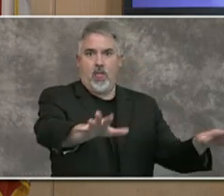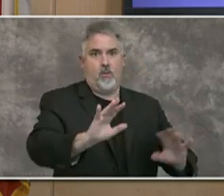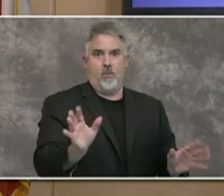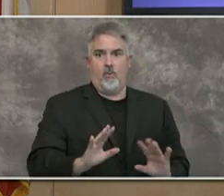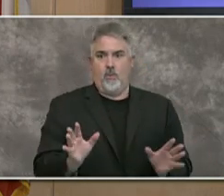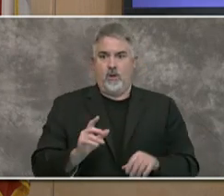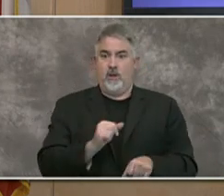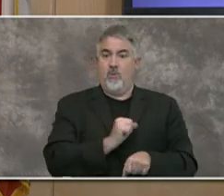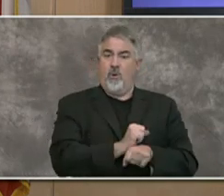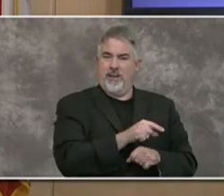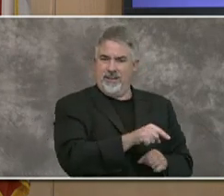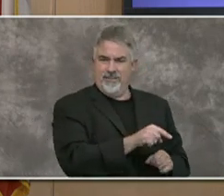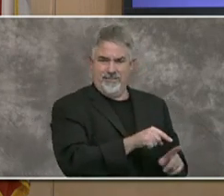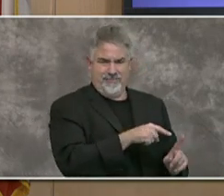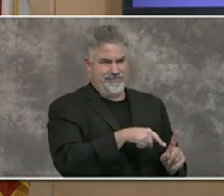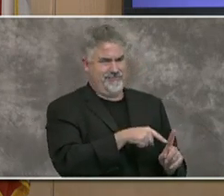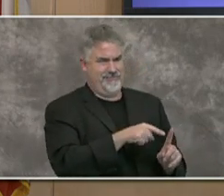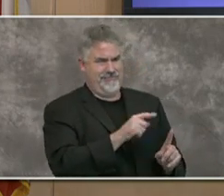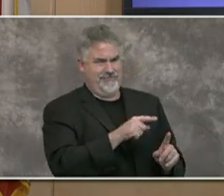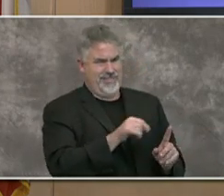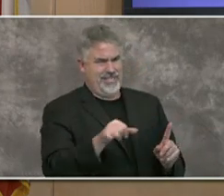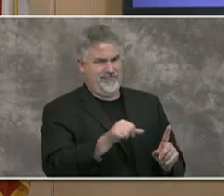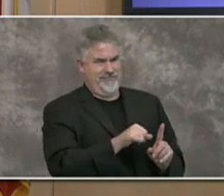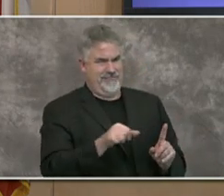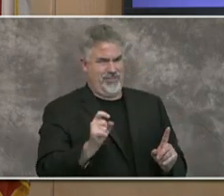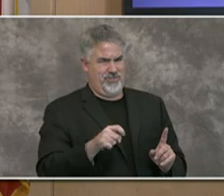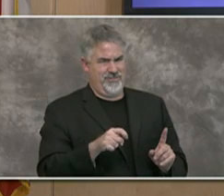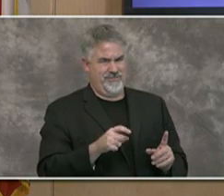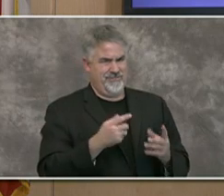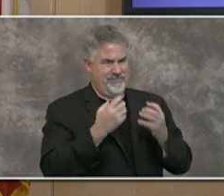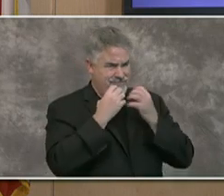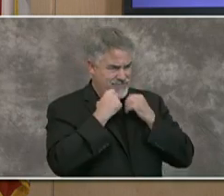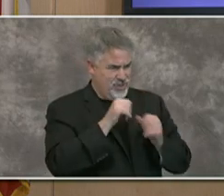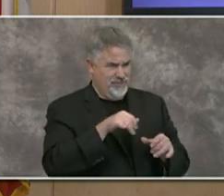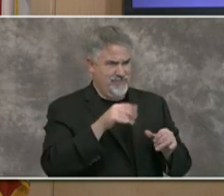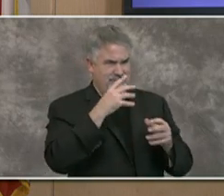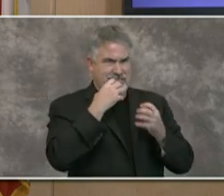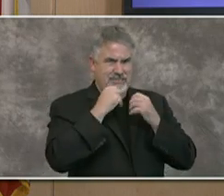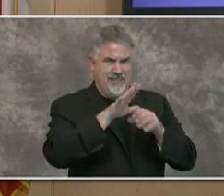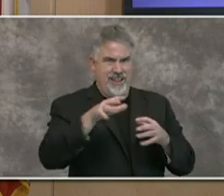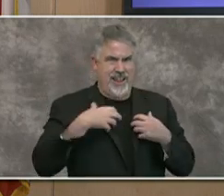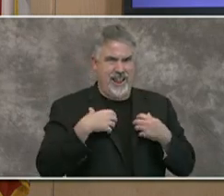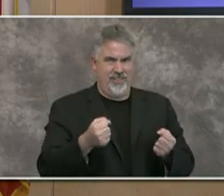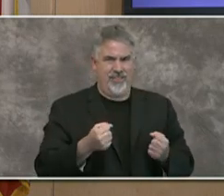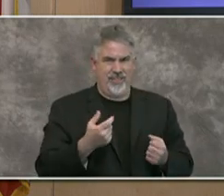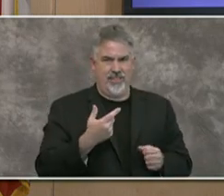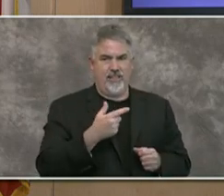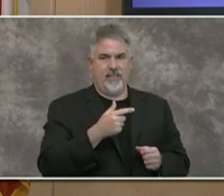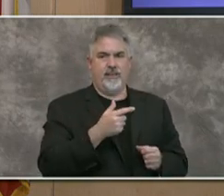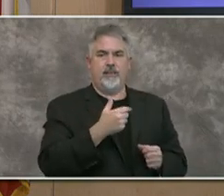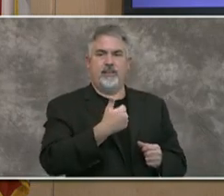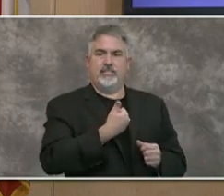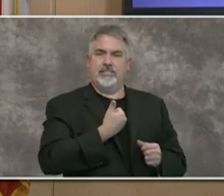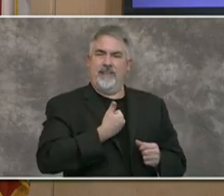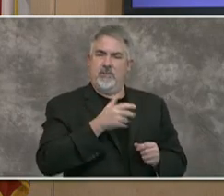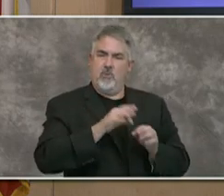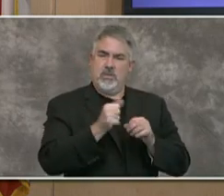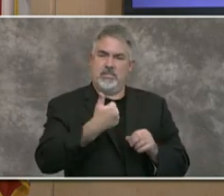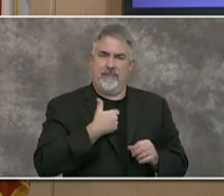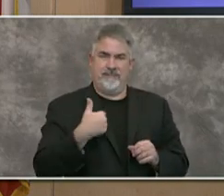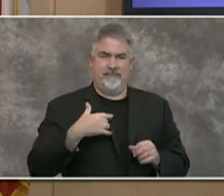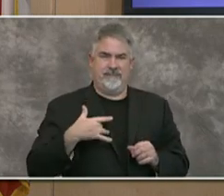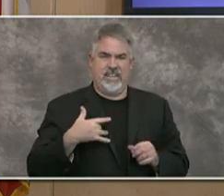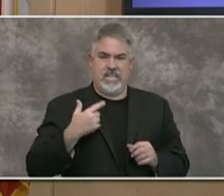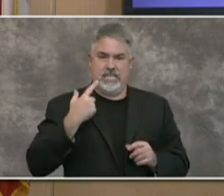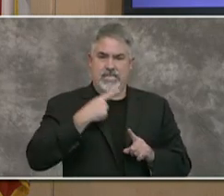the EOC is, that they should report to work with self-monitoring, that is, getting your temperature taken at least twice a